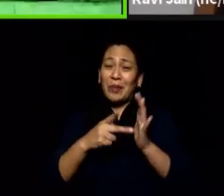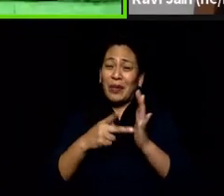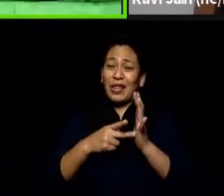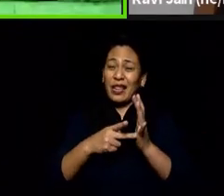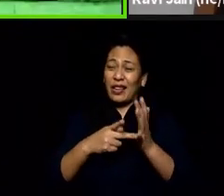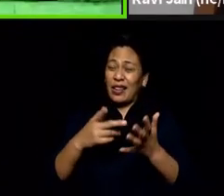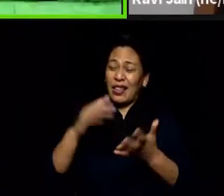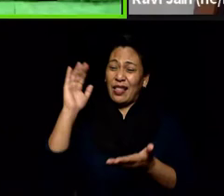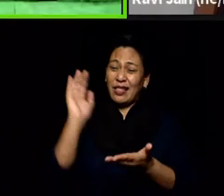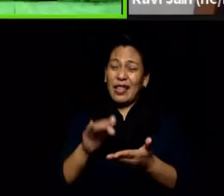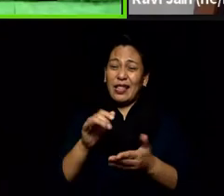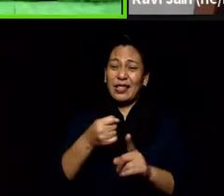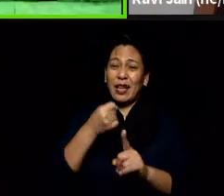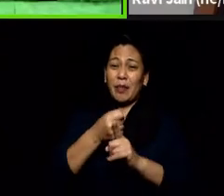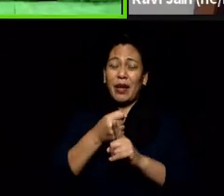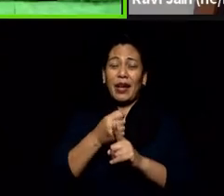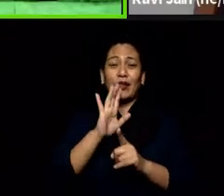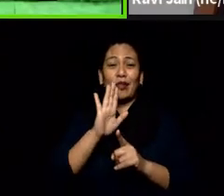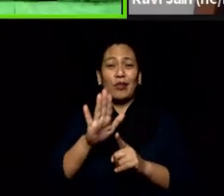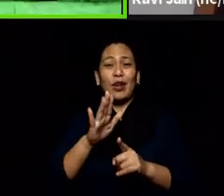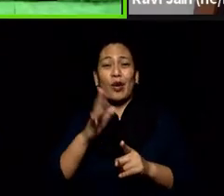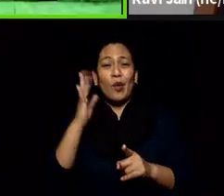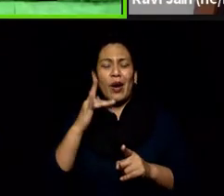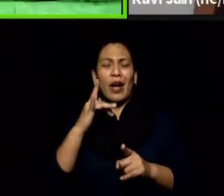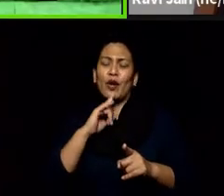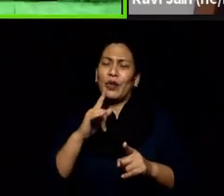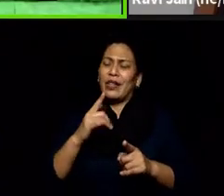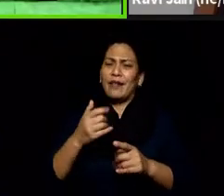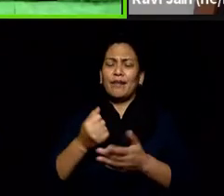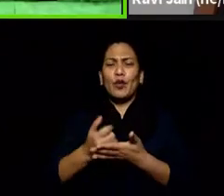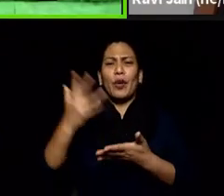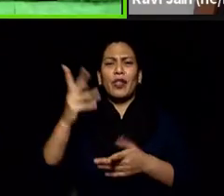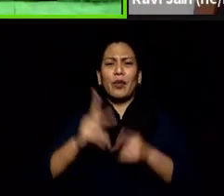or import because the very wealthy can live above, you know,